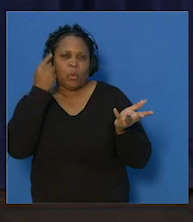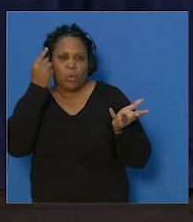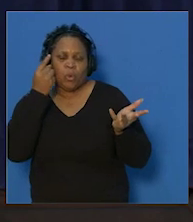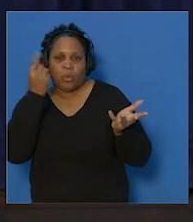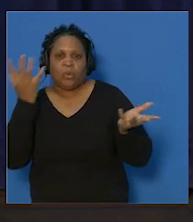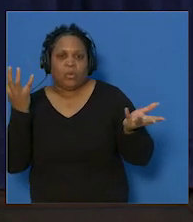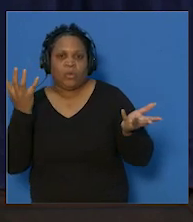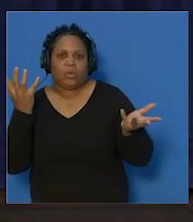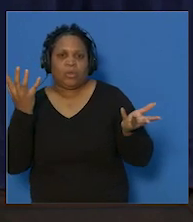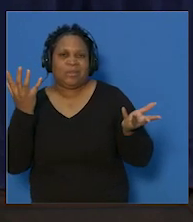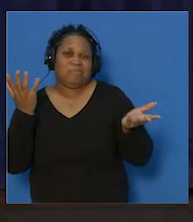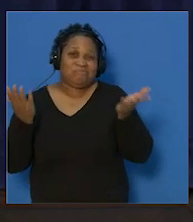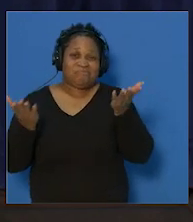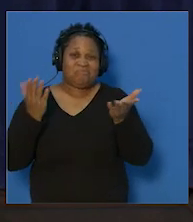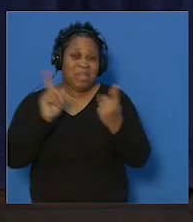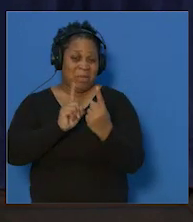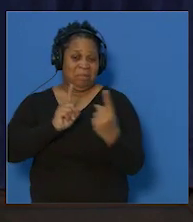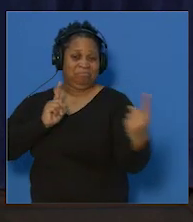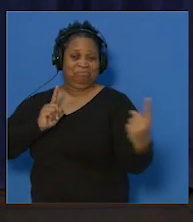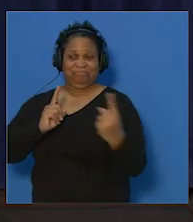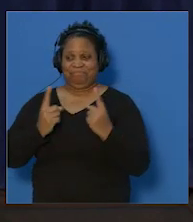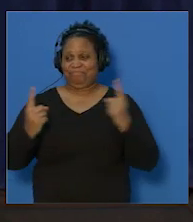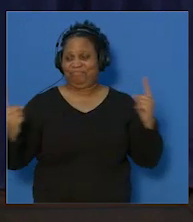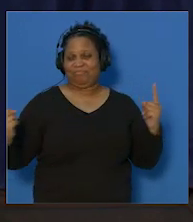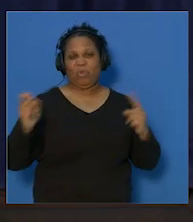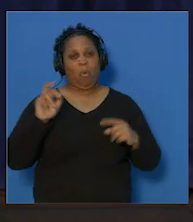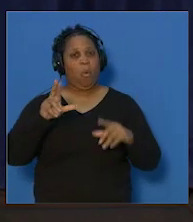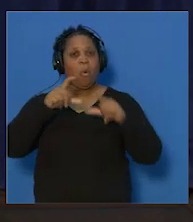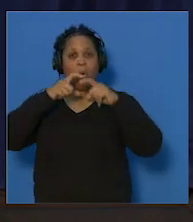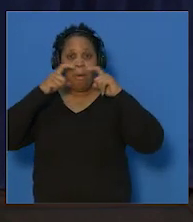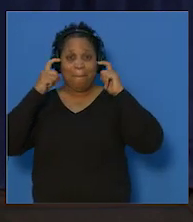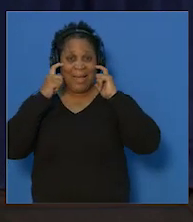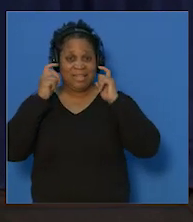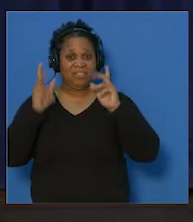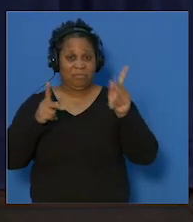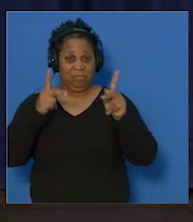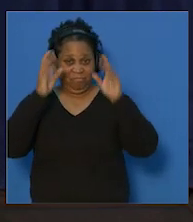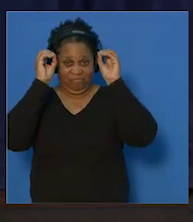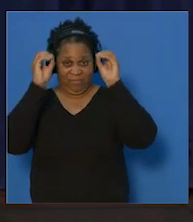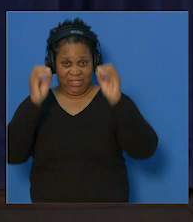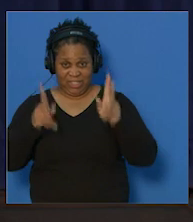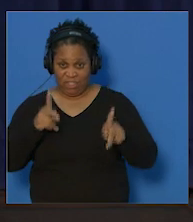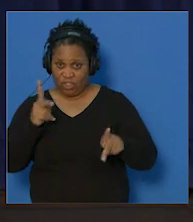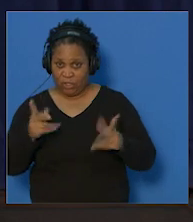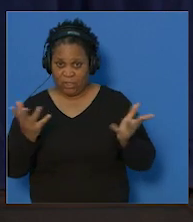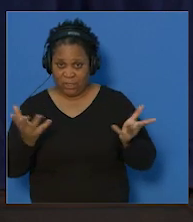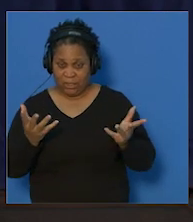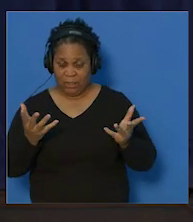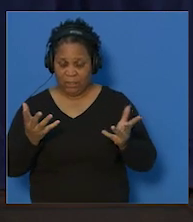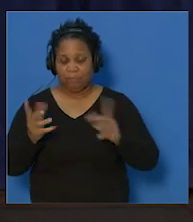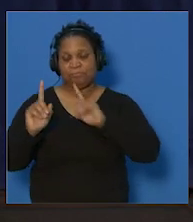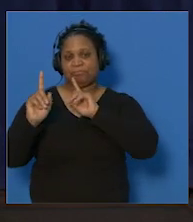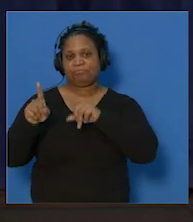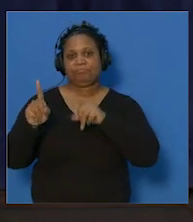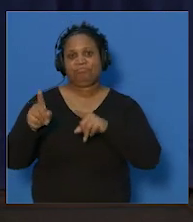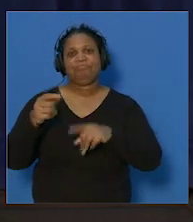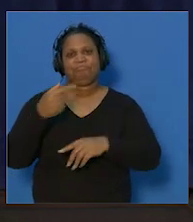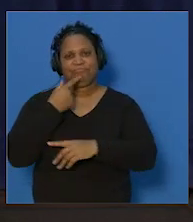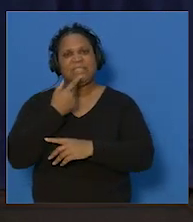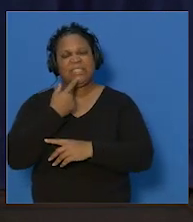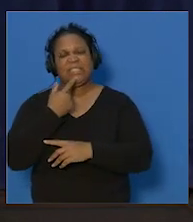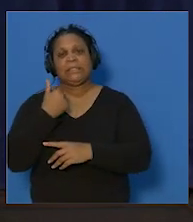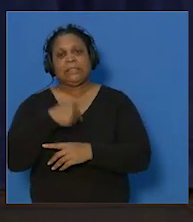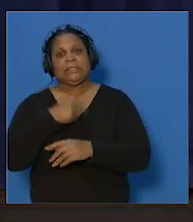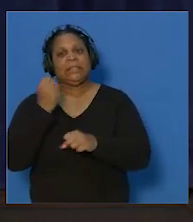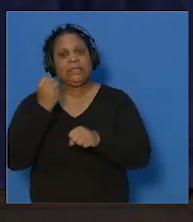to, I guess, physical distancing or perhaps mask wearing for pupils and teachers? Okay, we have been, as I mentioned in the statement, we've been